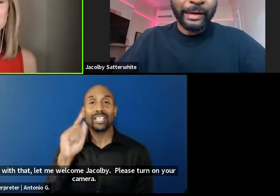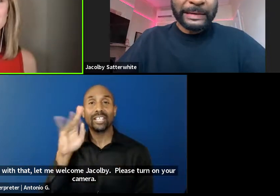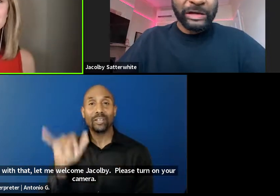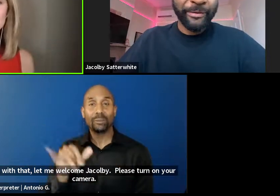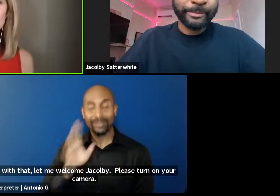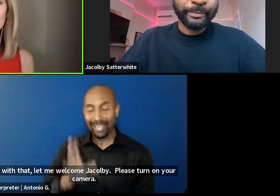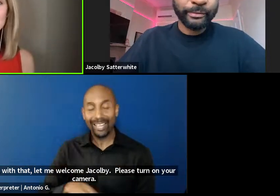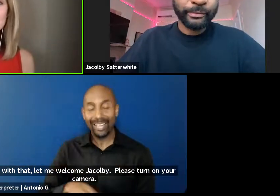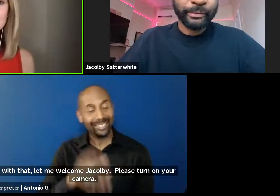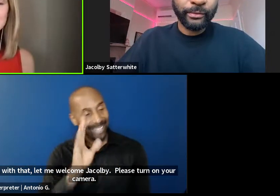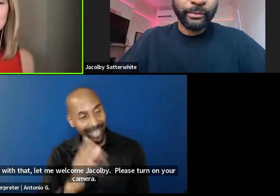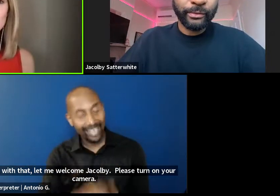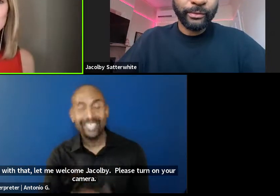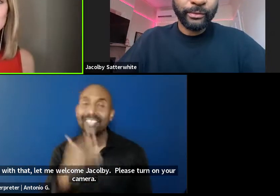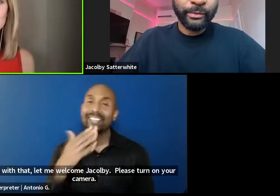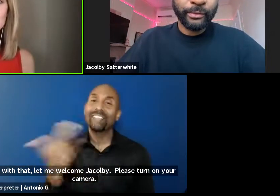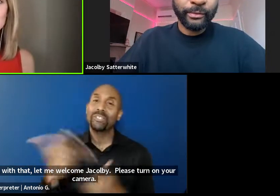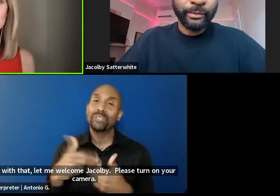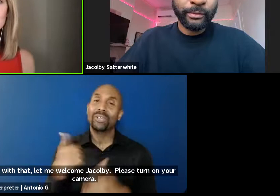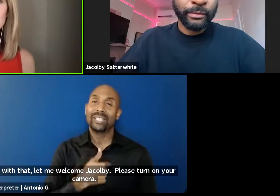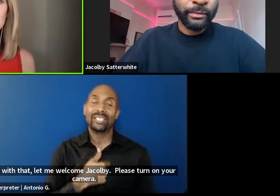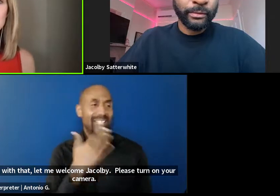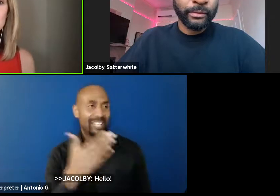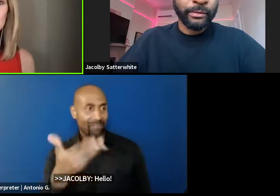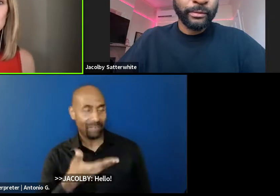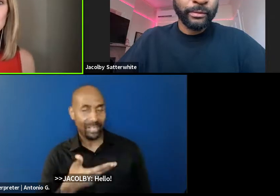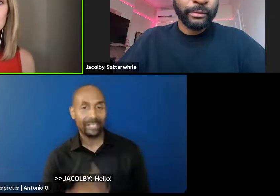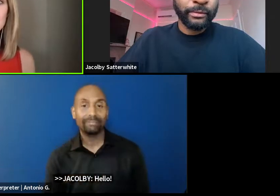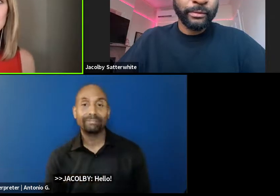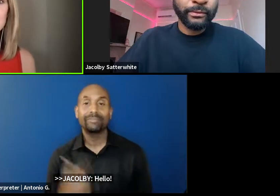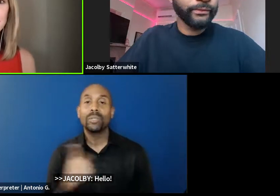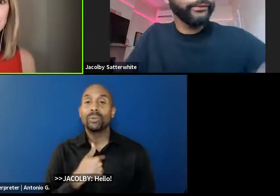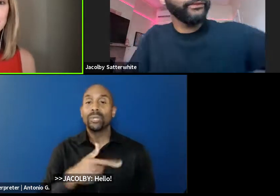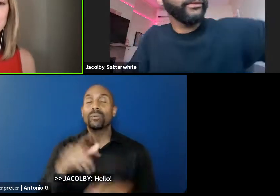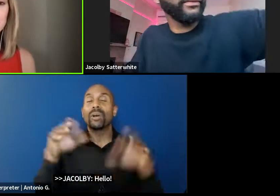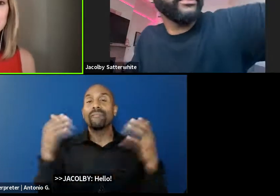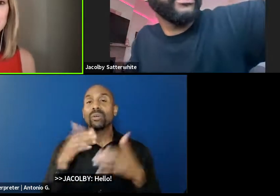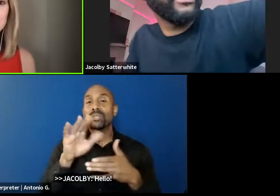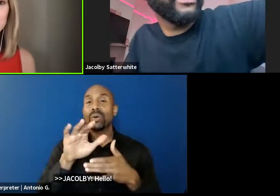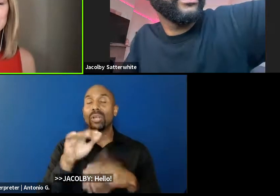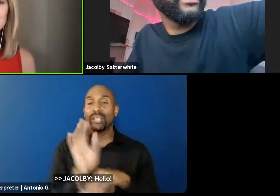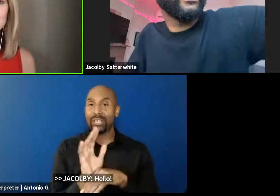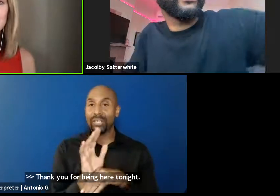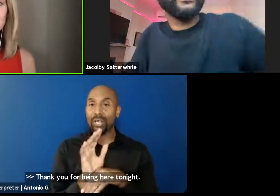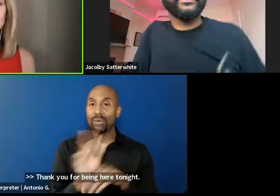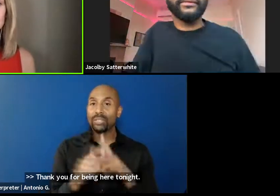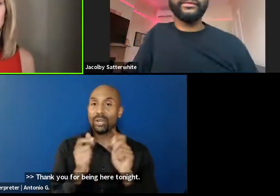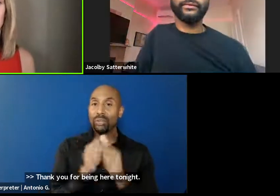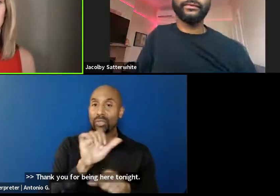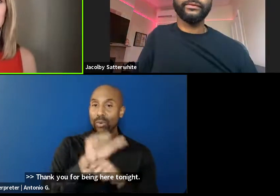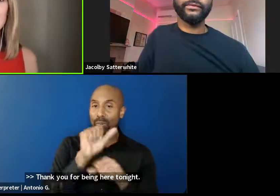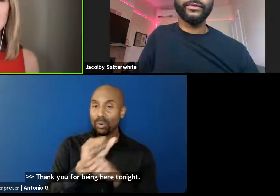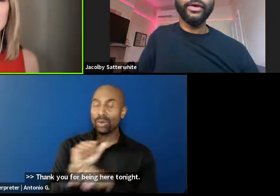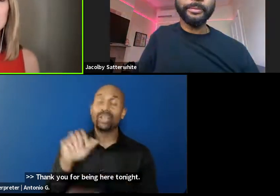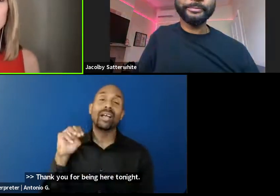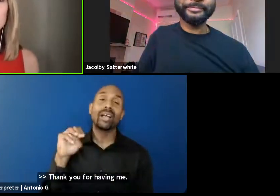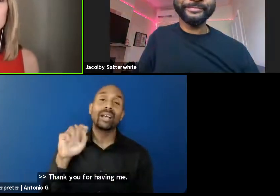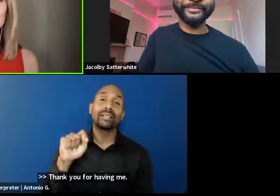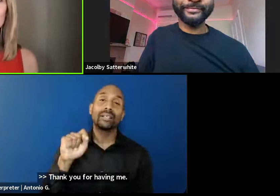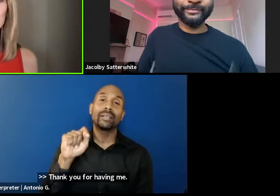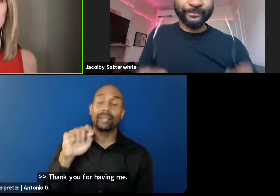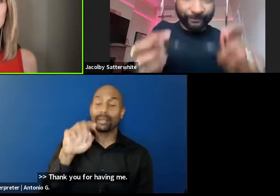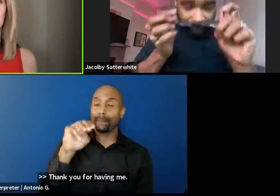conversation on your video practice. And we thought that we could start with your work, The Matriarch's Rhapsody from 2012.